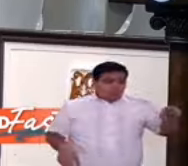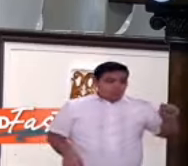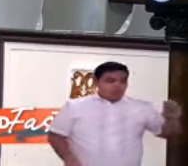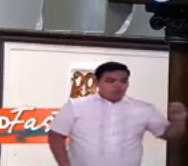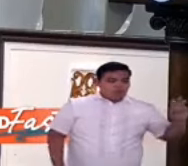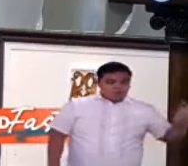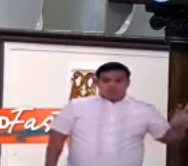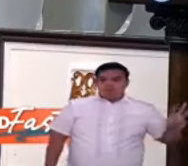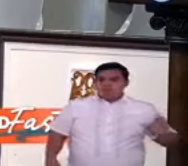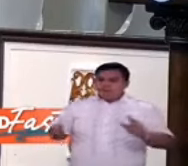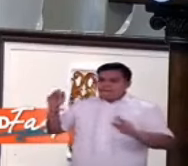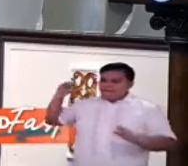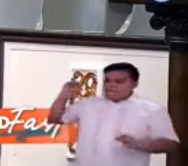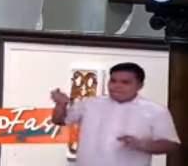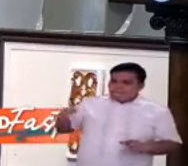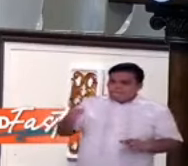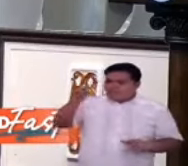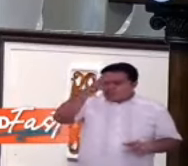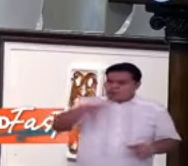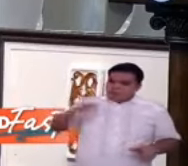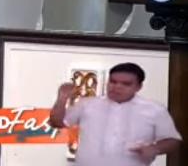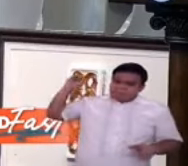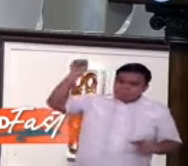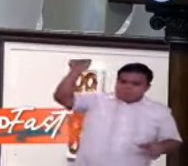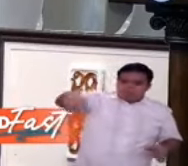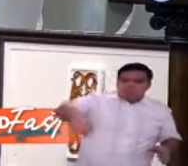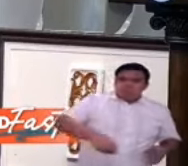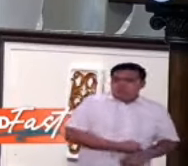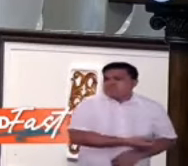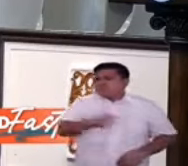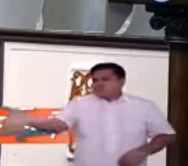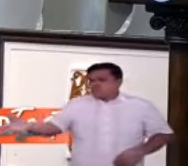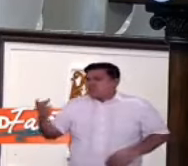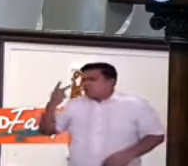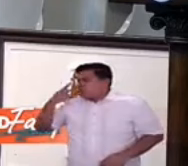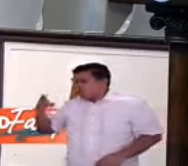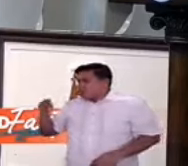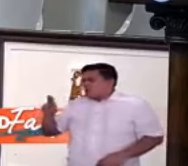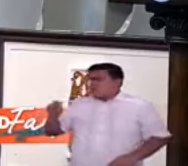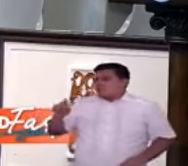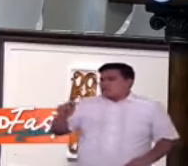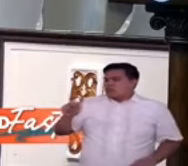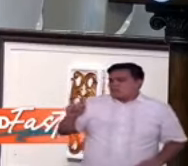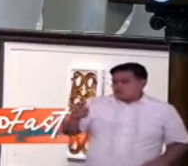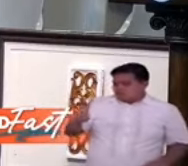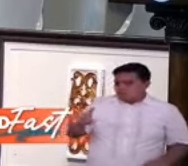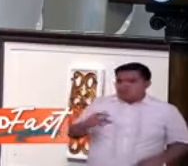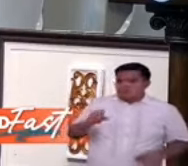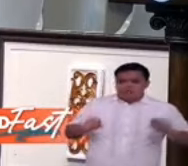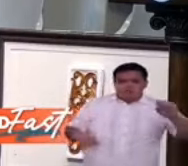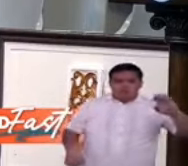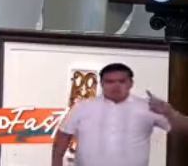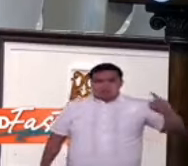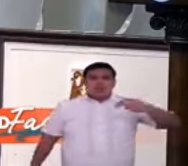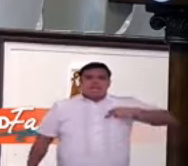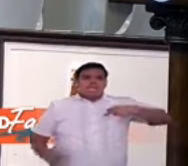A fisherman throwing their net, he would see a mustard seed. He would see the lilies of the field. He would